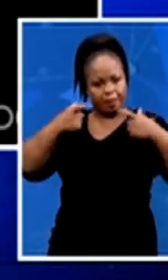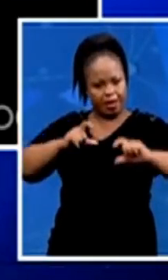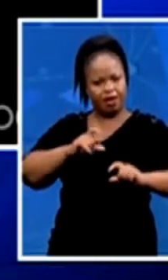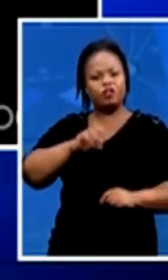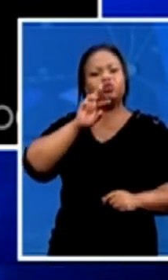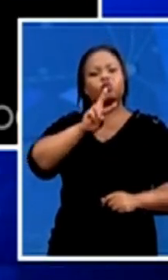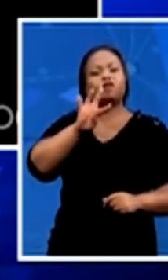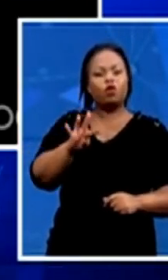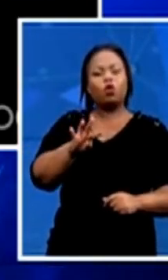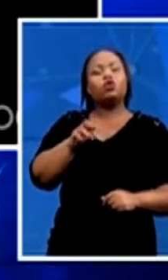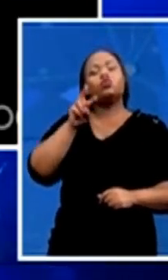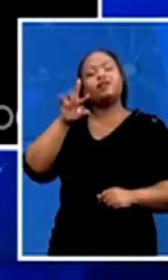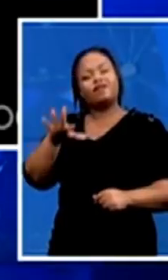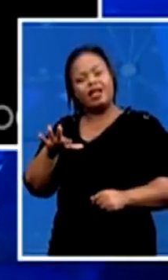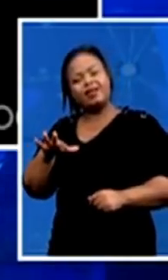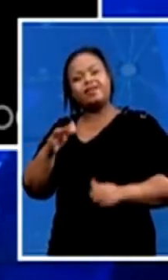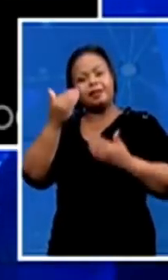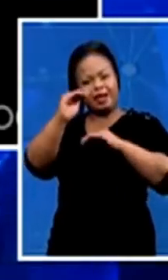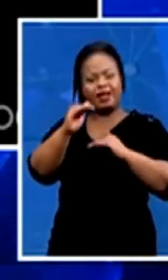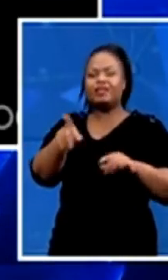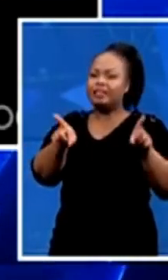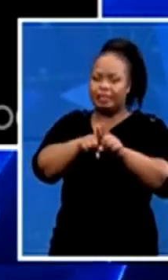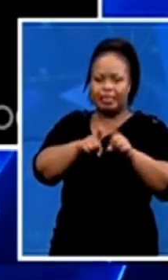talks about the accused in quotes.